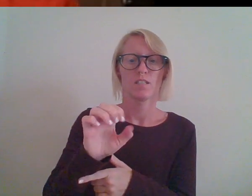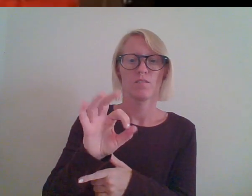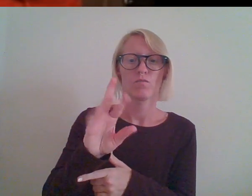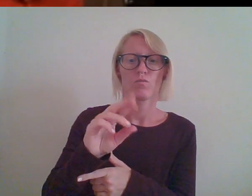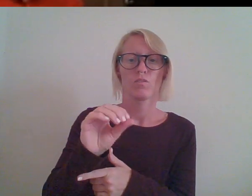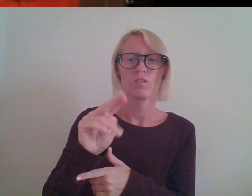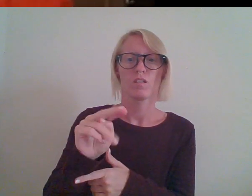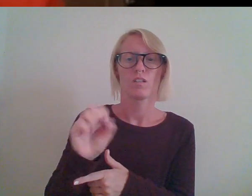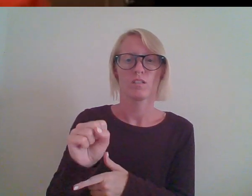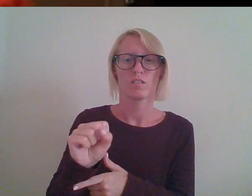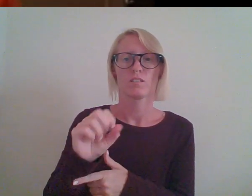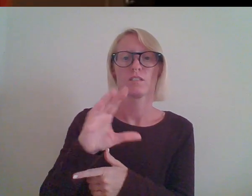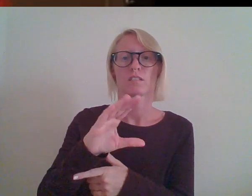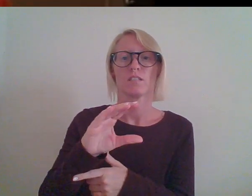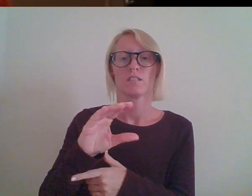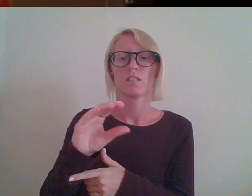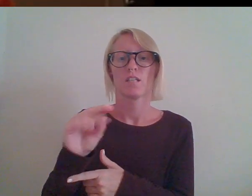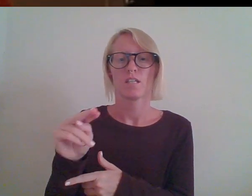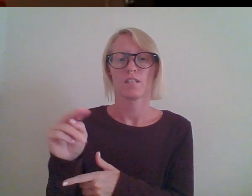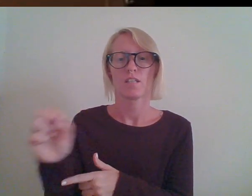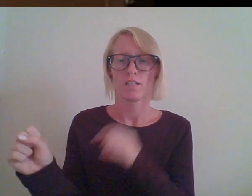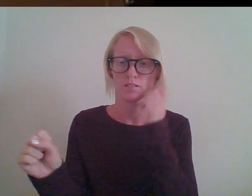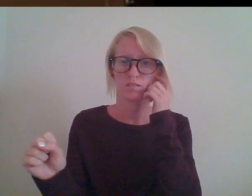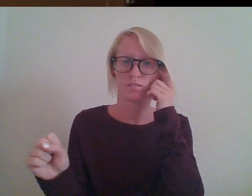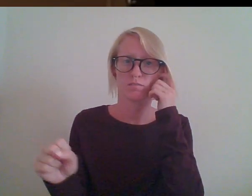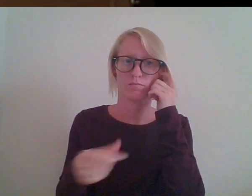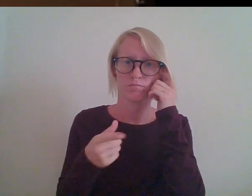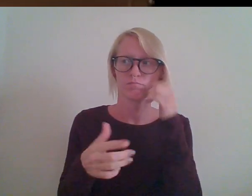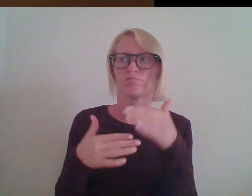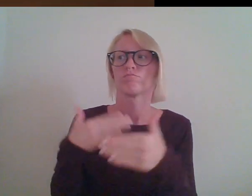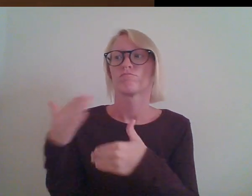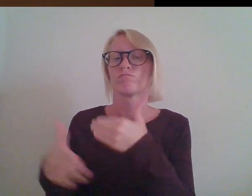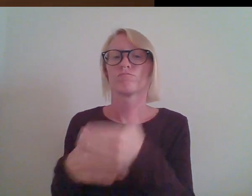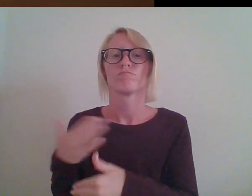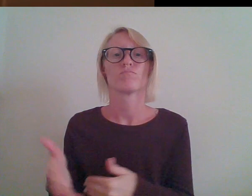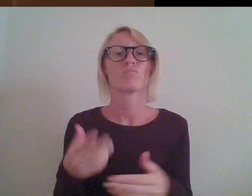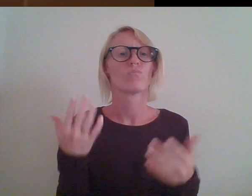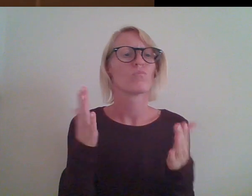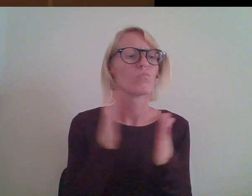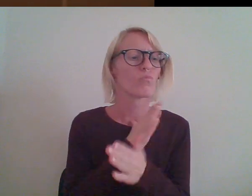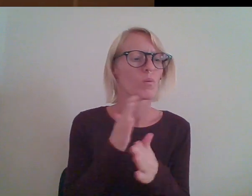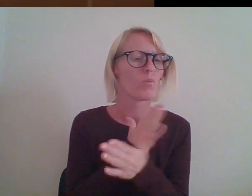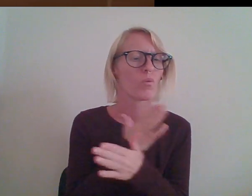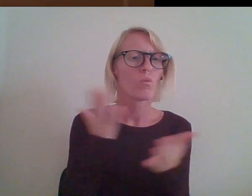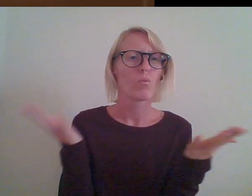CNS, to the effectors, muscles basically, okay? The trouble is,